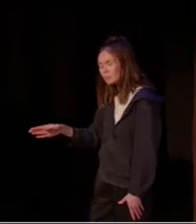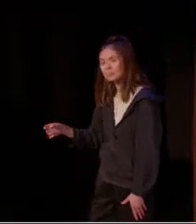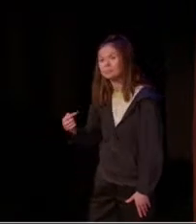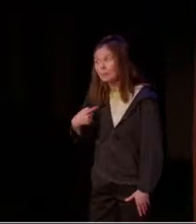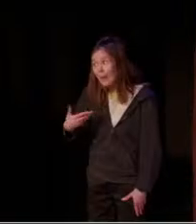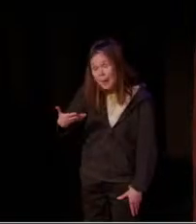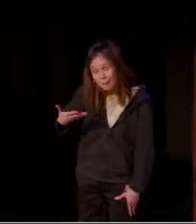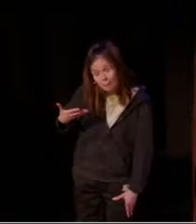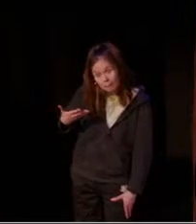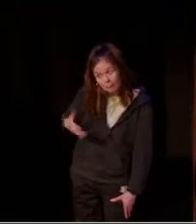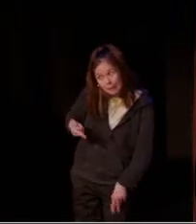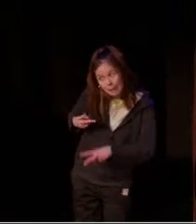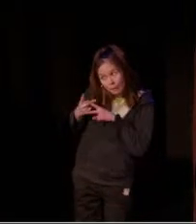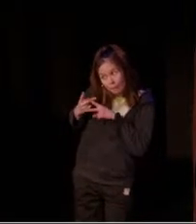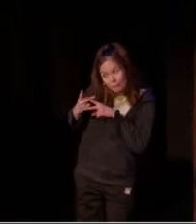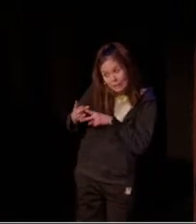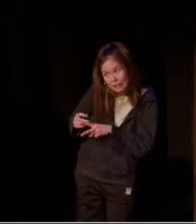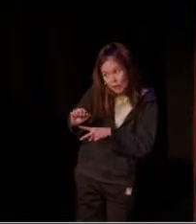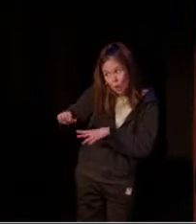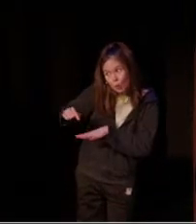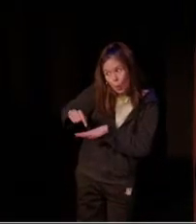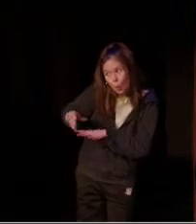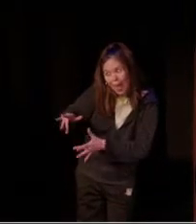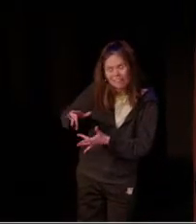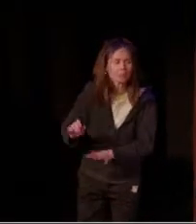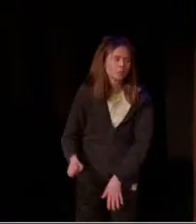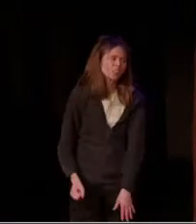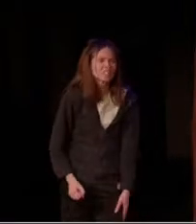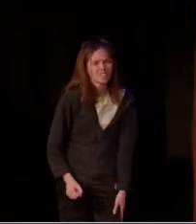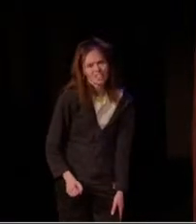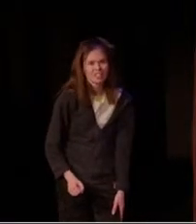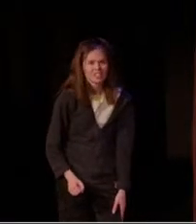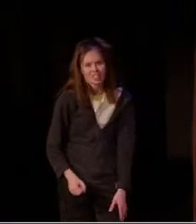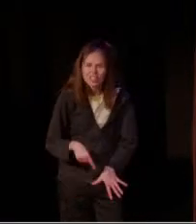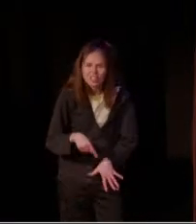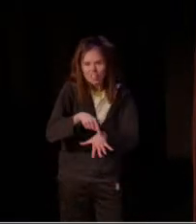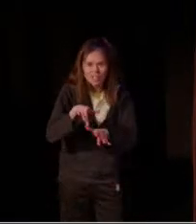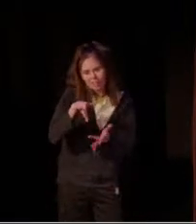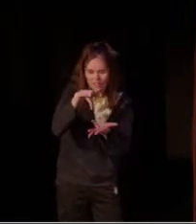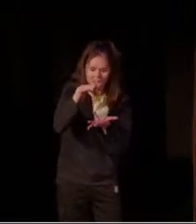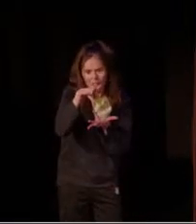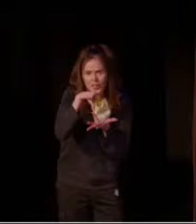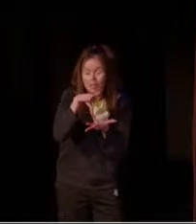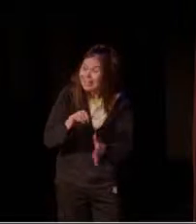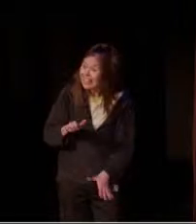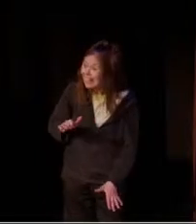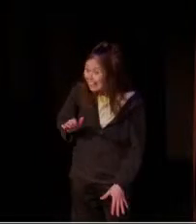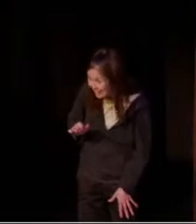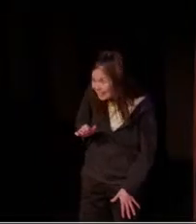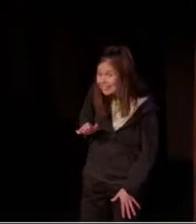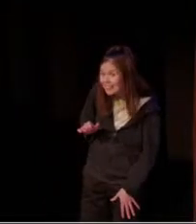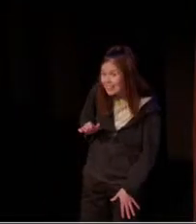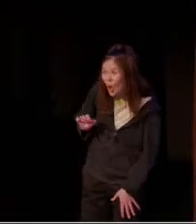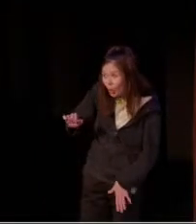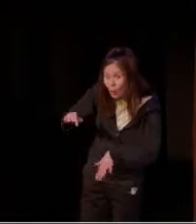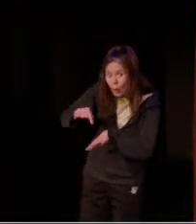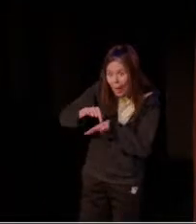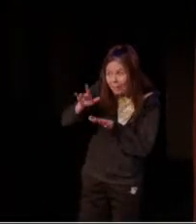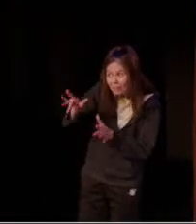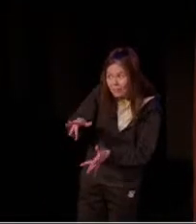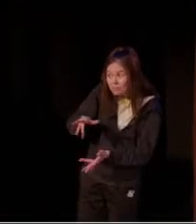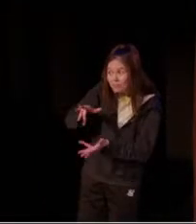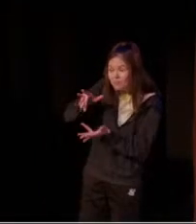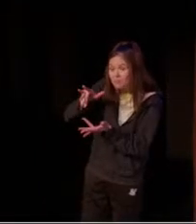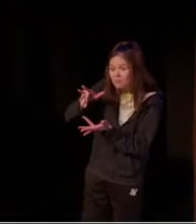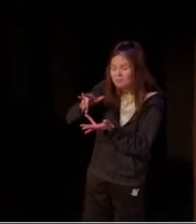good wife. Good wife. Good wife, oh yes, good wife. I say good wife, and I would